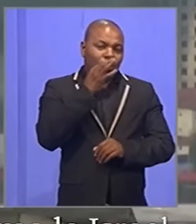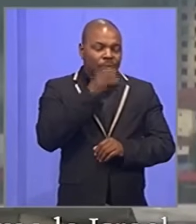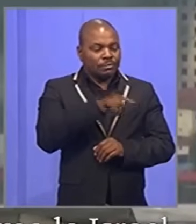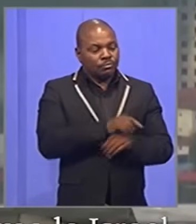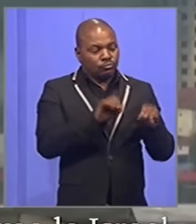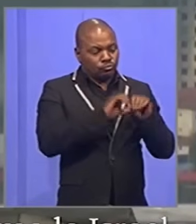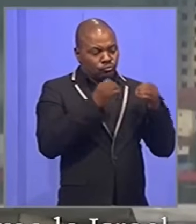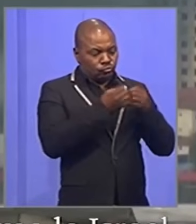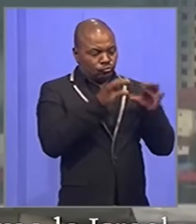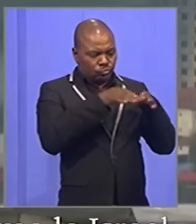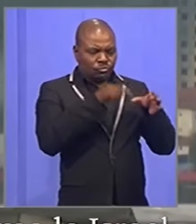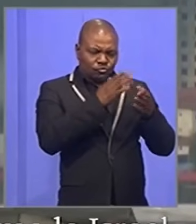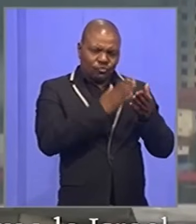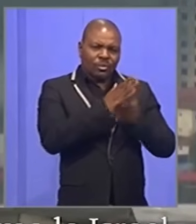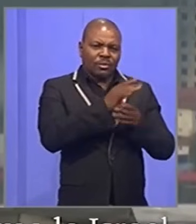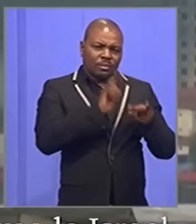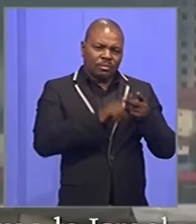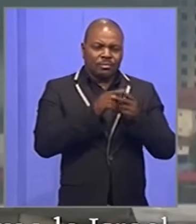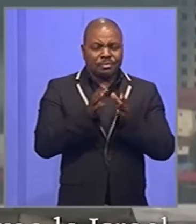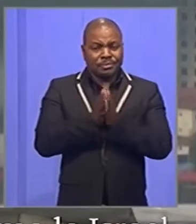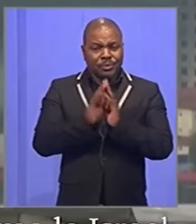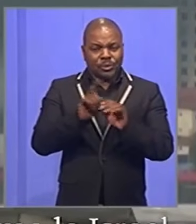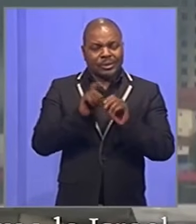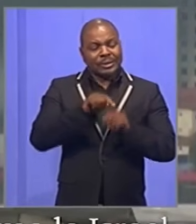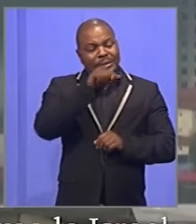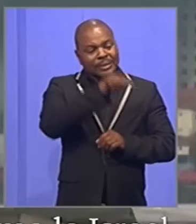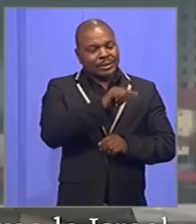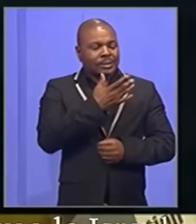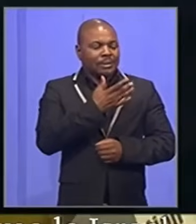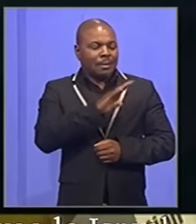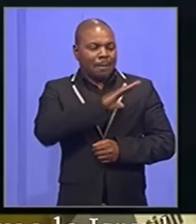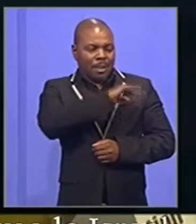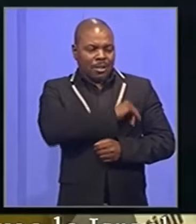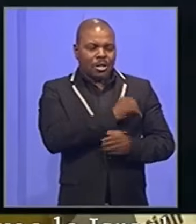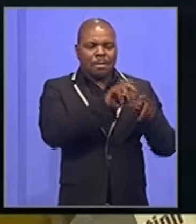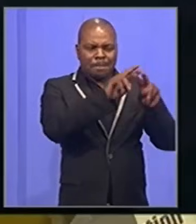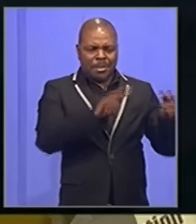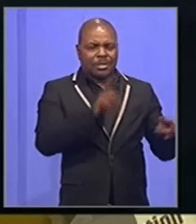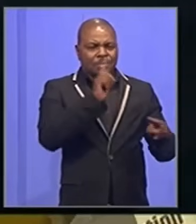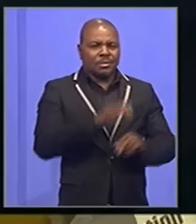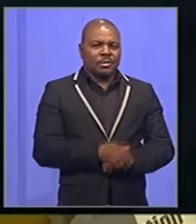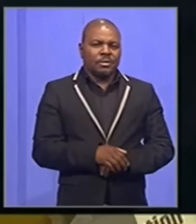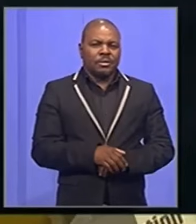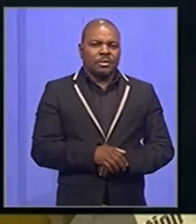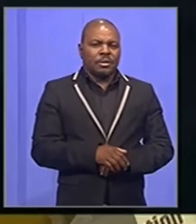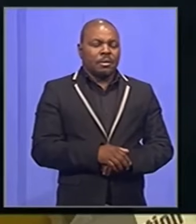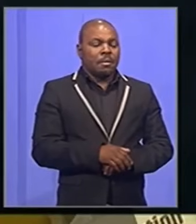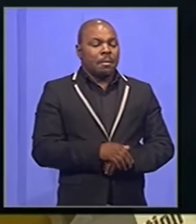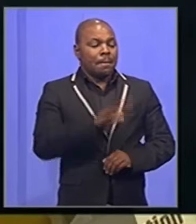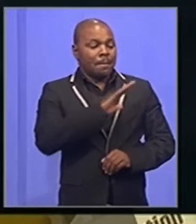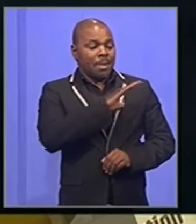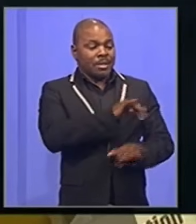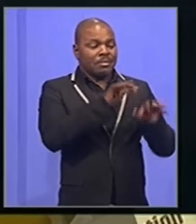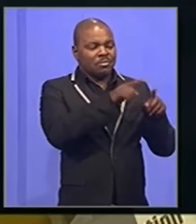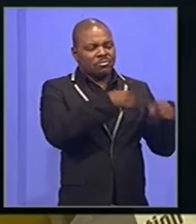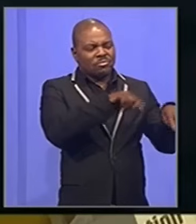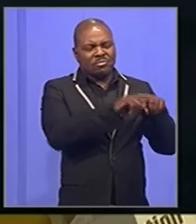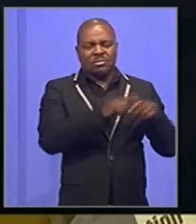wa habo le o ipiletsa hore ho be le kgotso Palestina. Palestinians have lived under Israeli